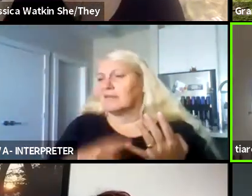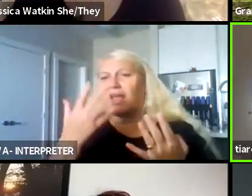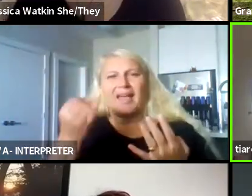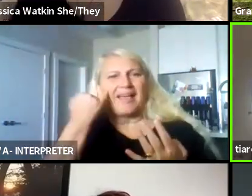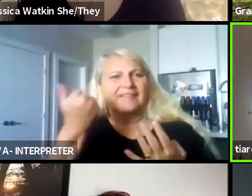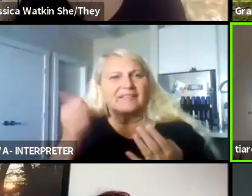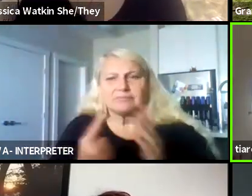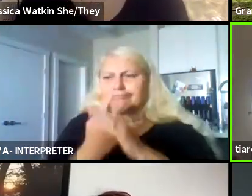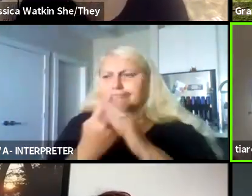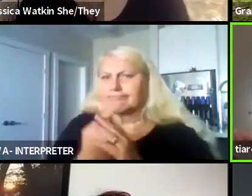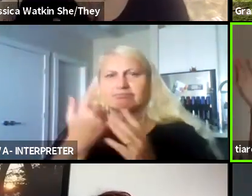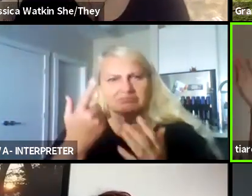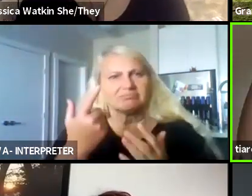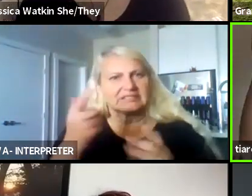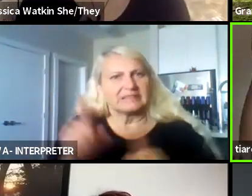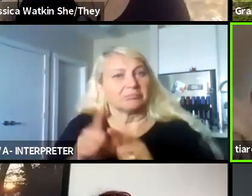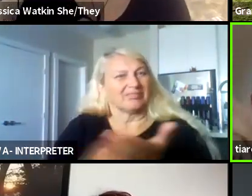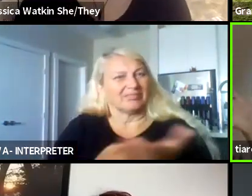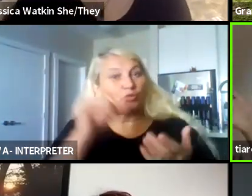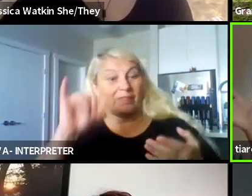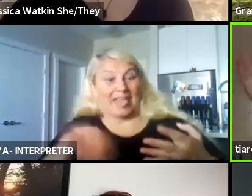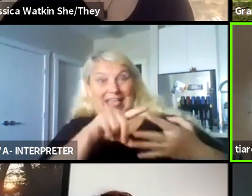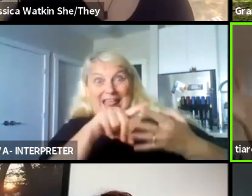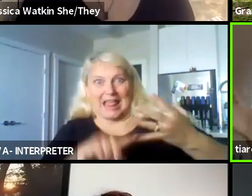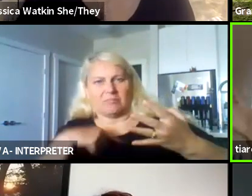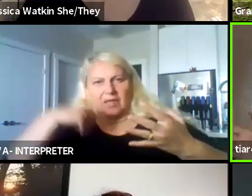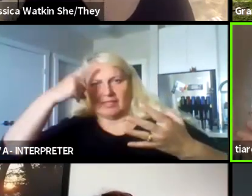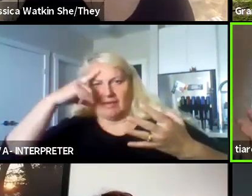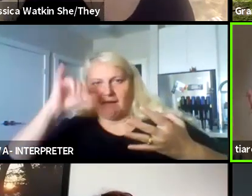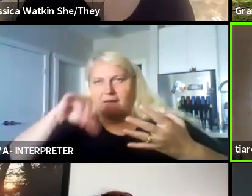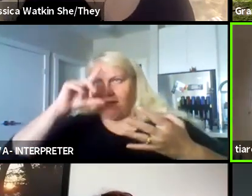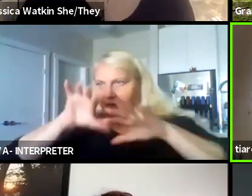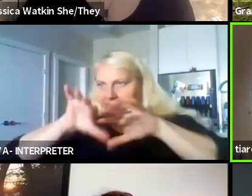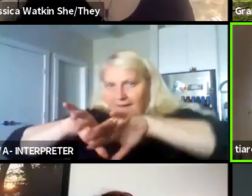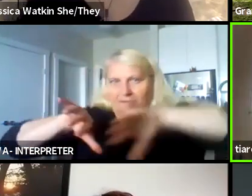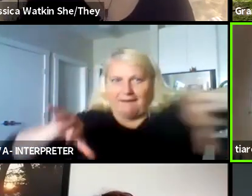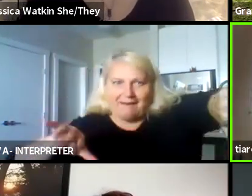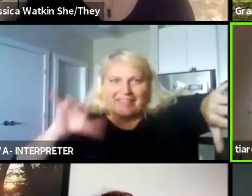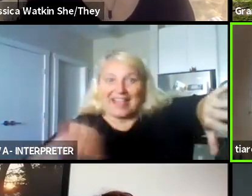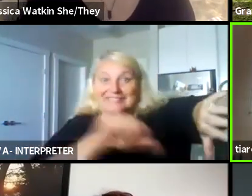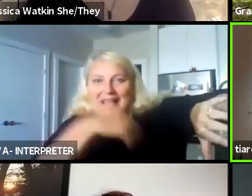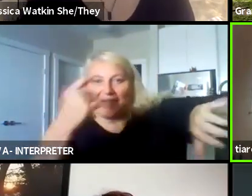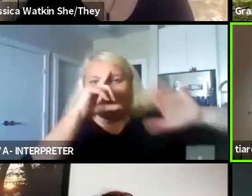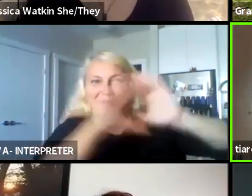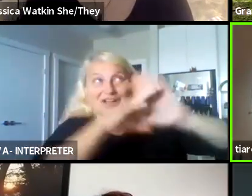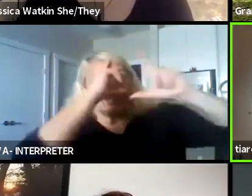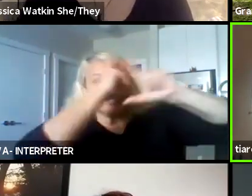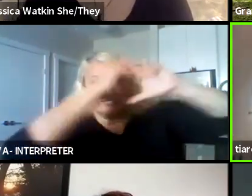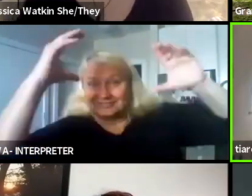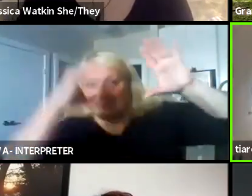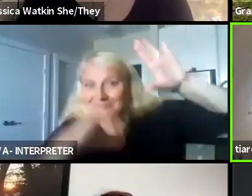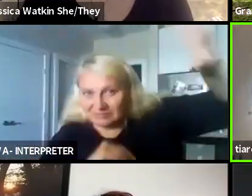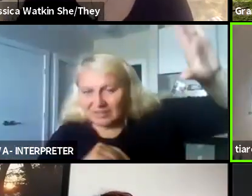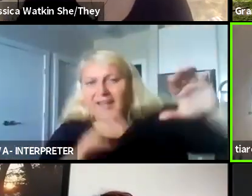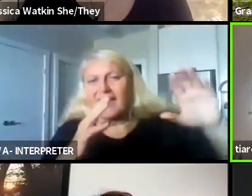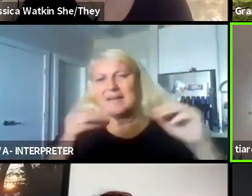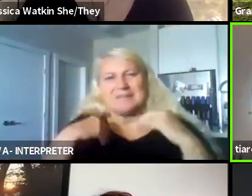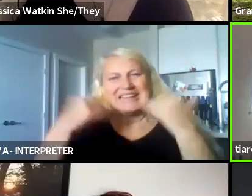And so I just thought I would tell you like that's a separate image, and then I'll share with you what I have so far. And I'm